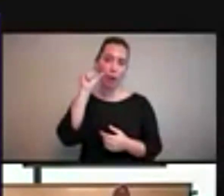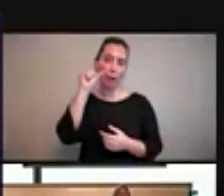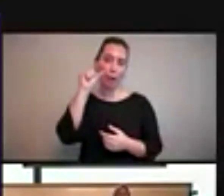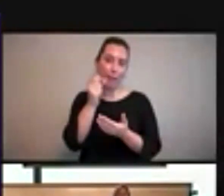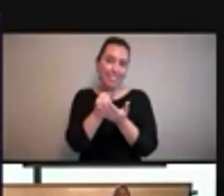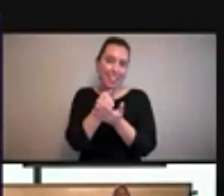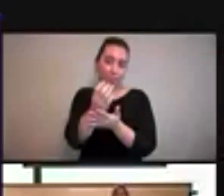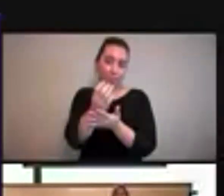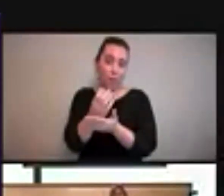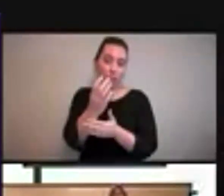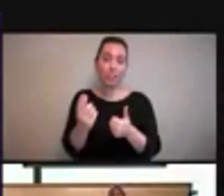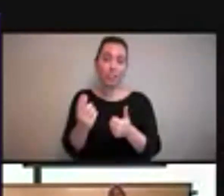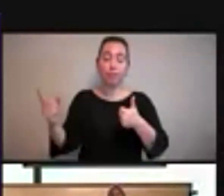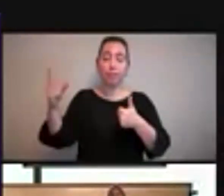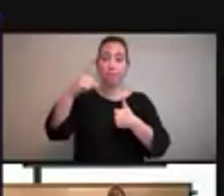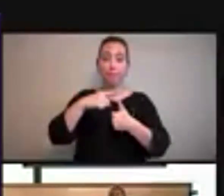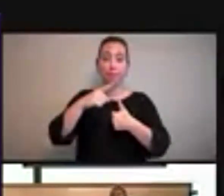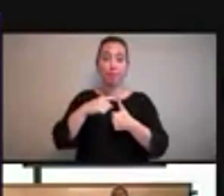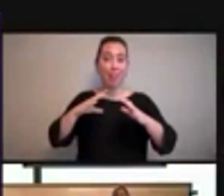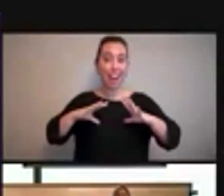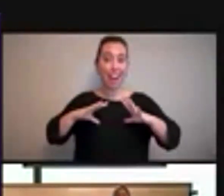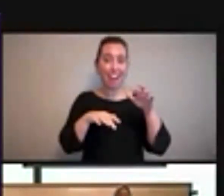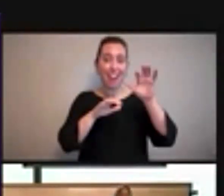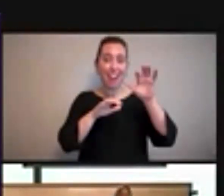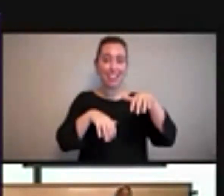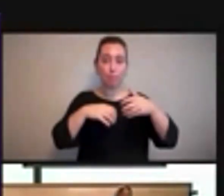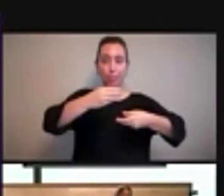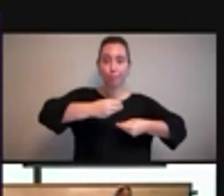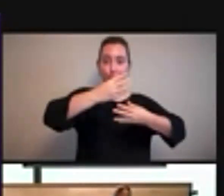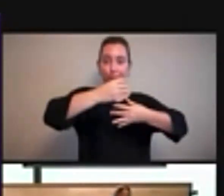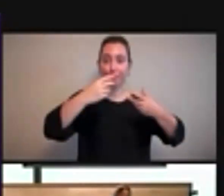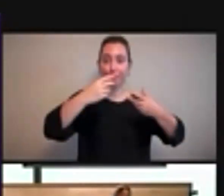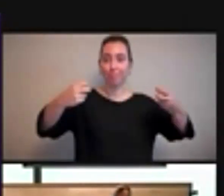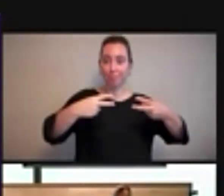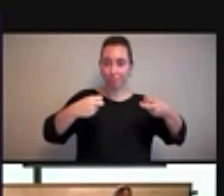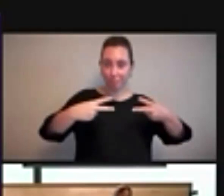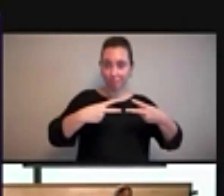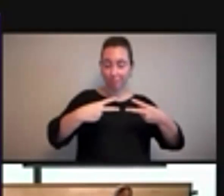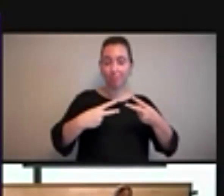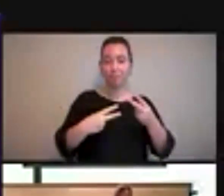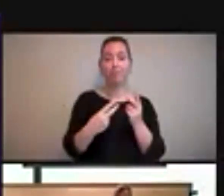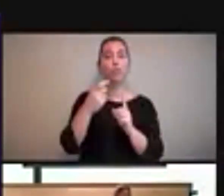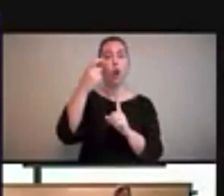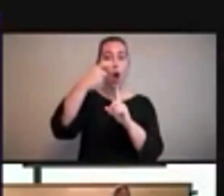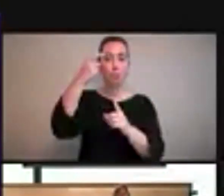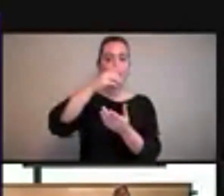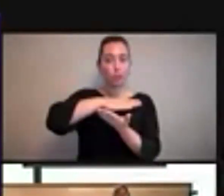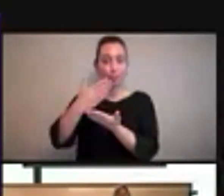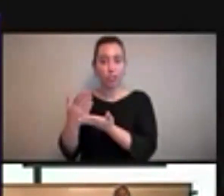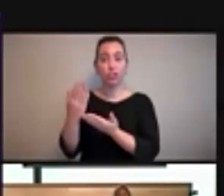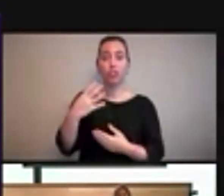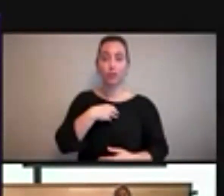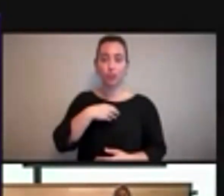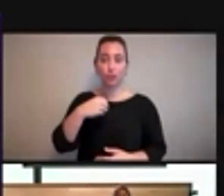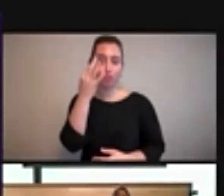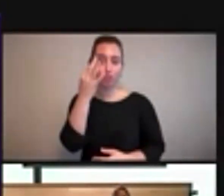this event, and we also provide automatic translation into French, German, Spanish, and Swedish. If you are joining